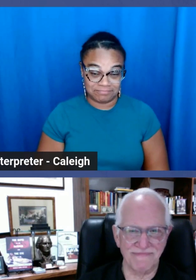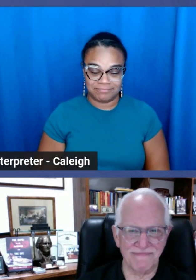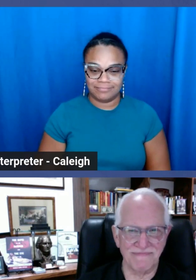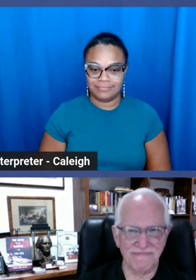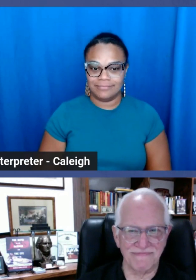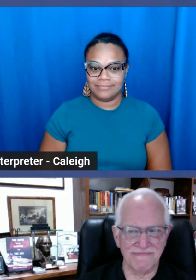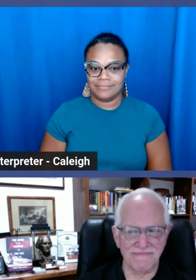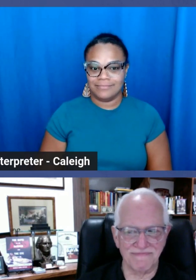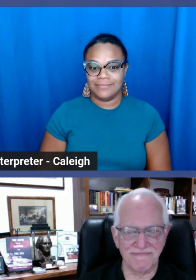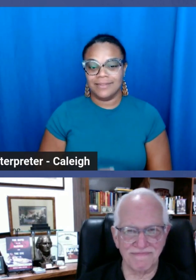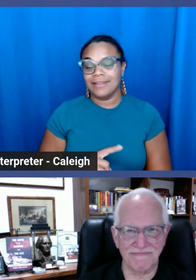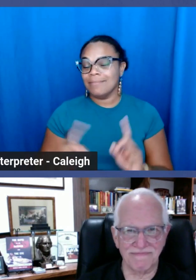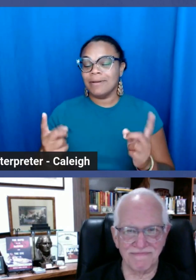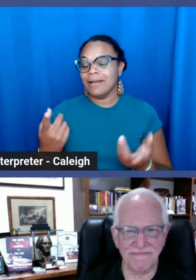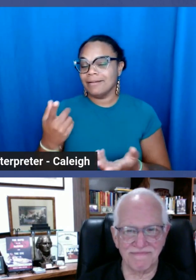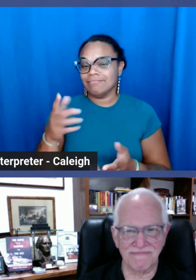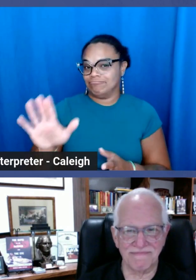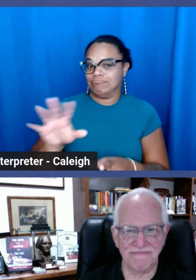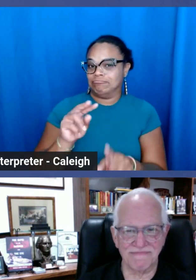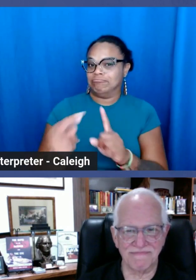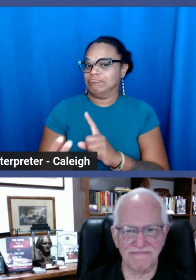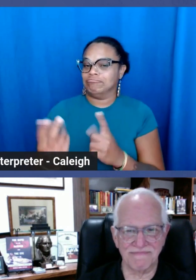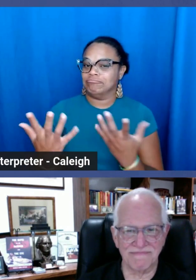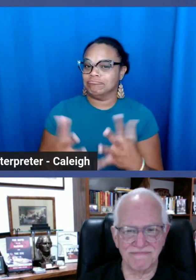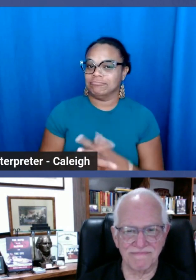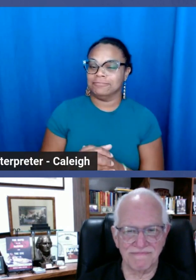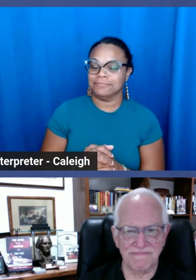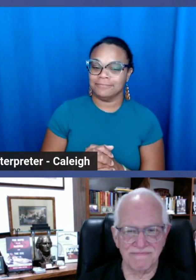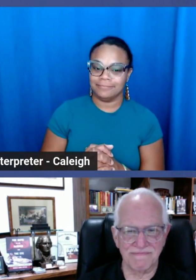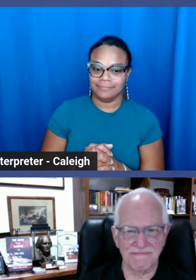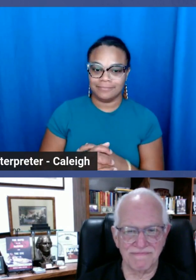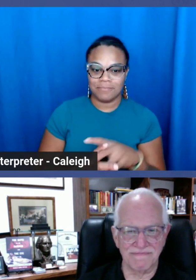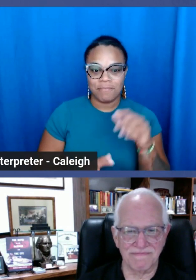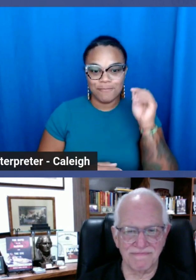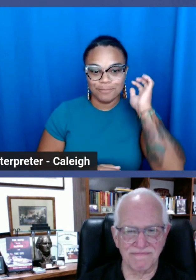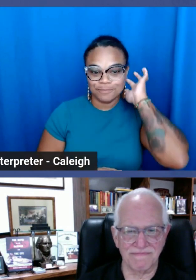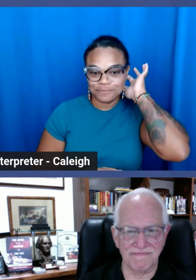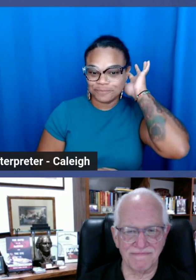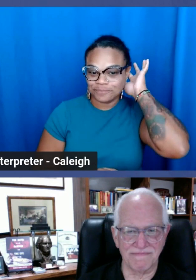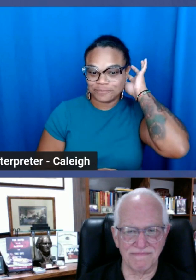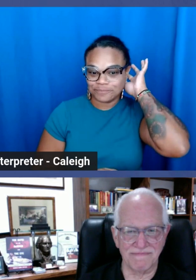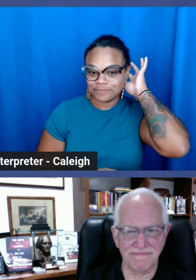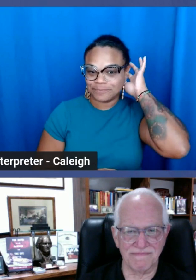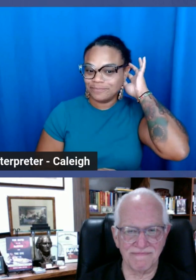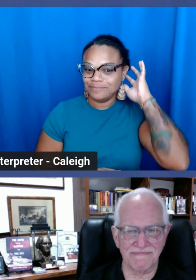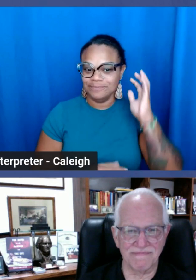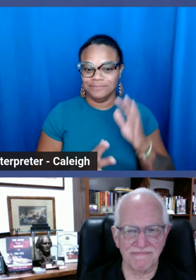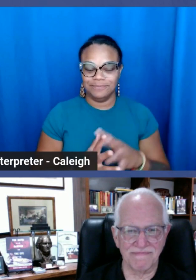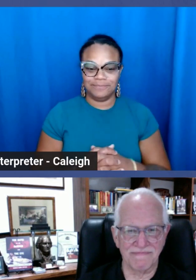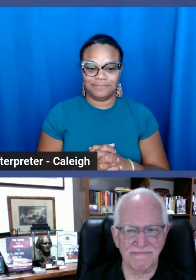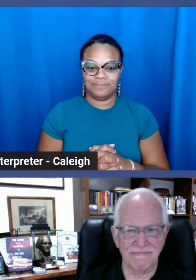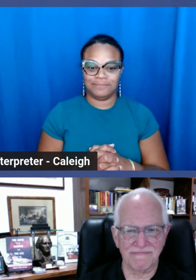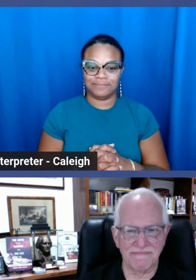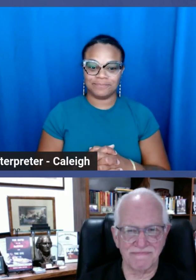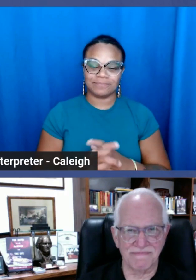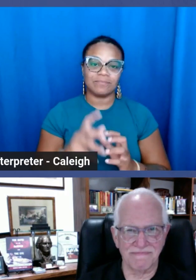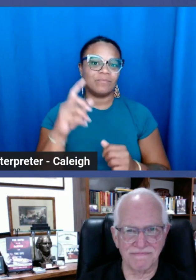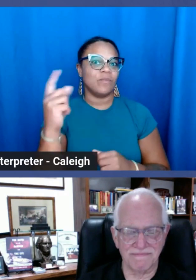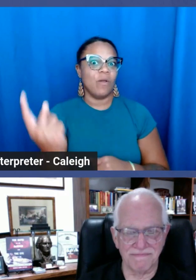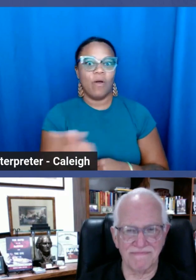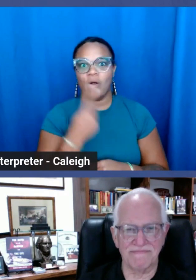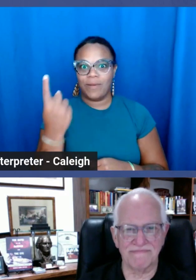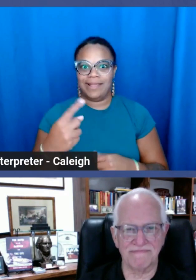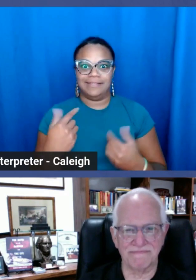But where do you take this? Well, it's always the controversial speech that sets the